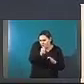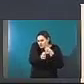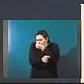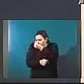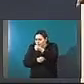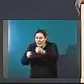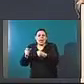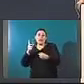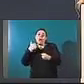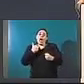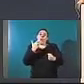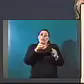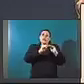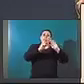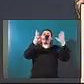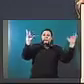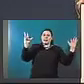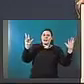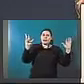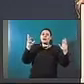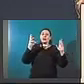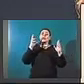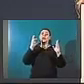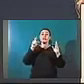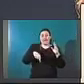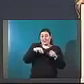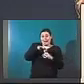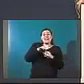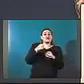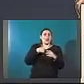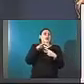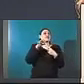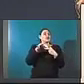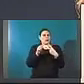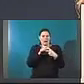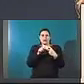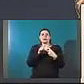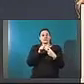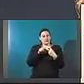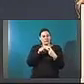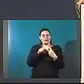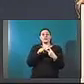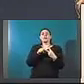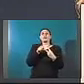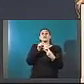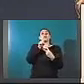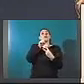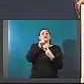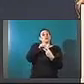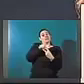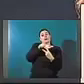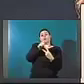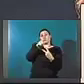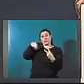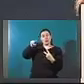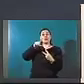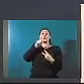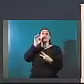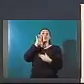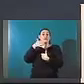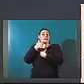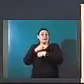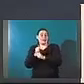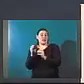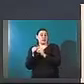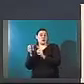be clear, there is a choice in this election, a choice between those who are going to